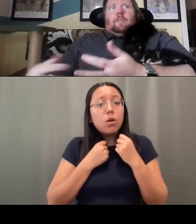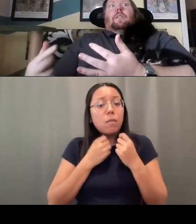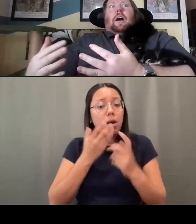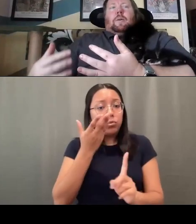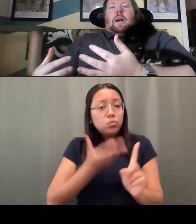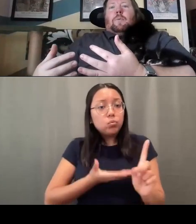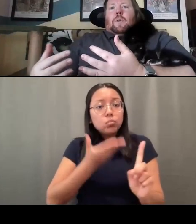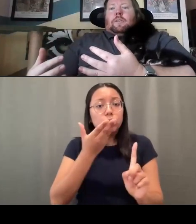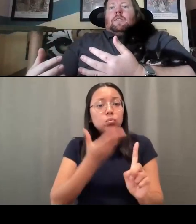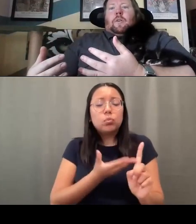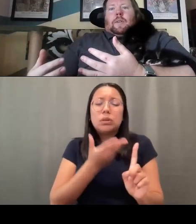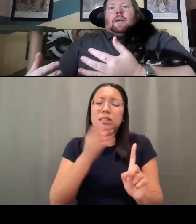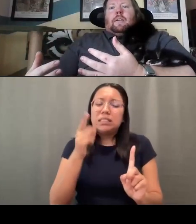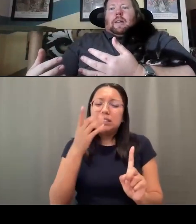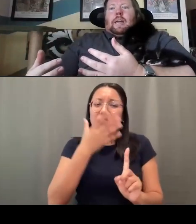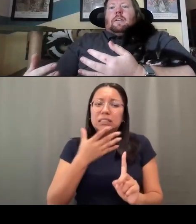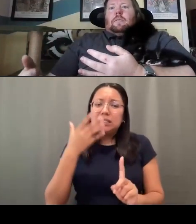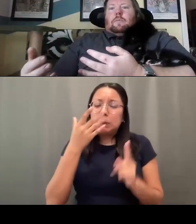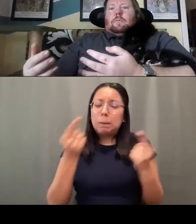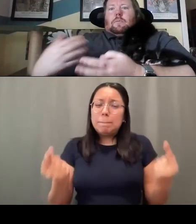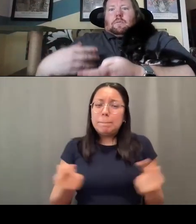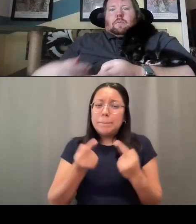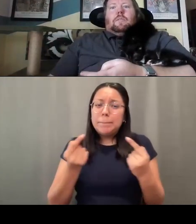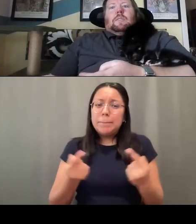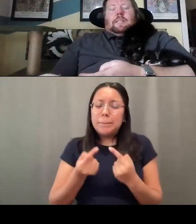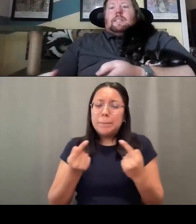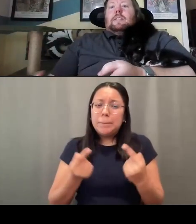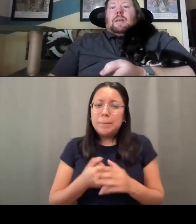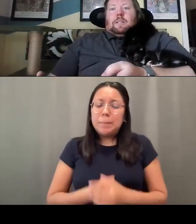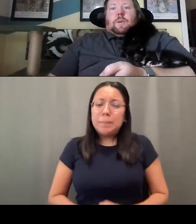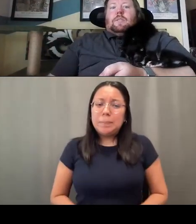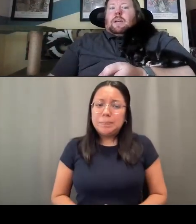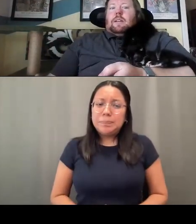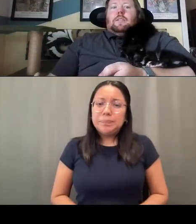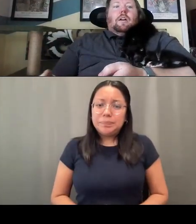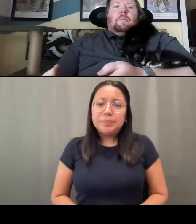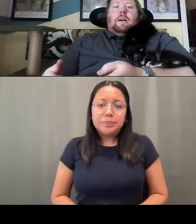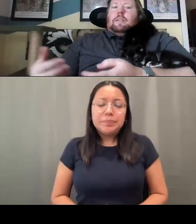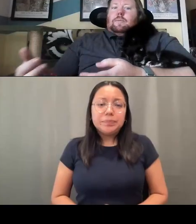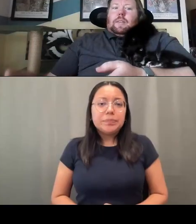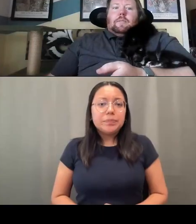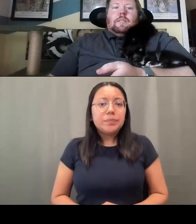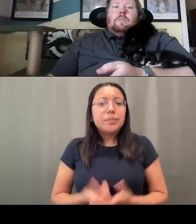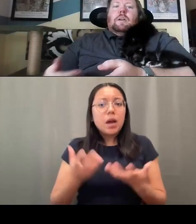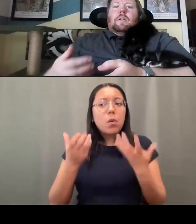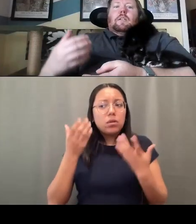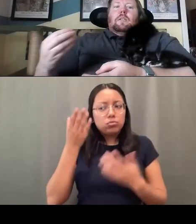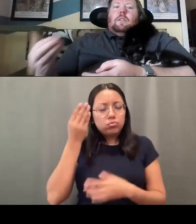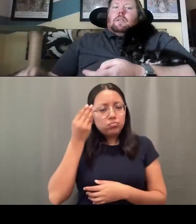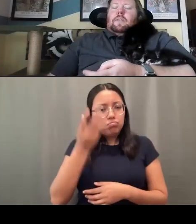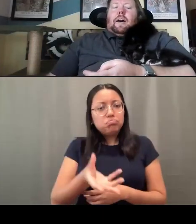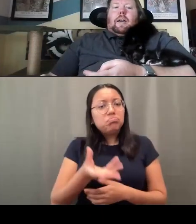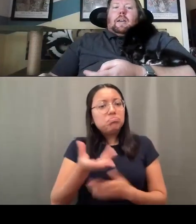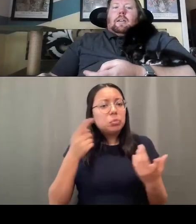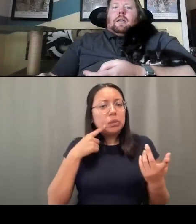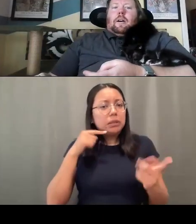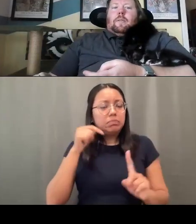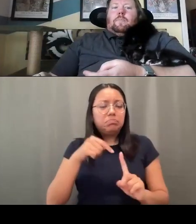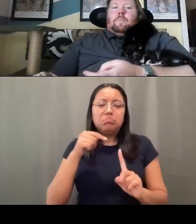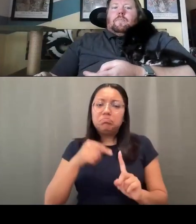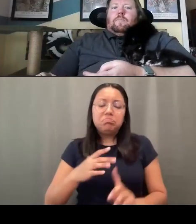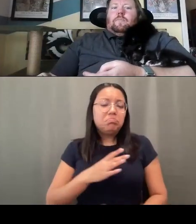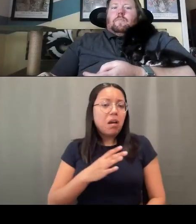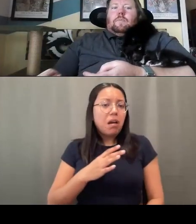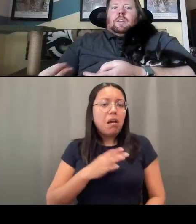But I want you to know that like this is a space where it's okay to talk about this without stigma, that